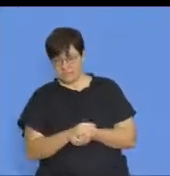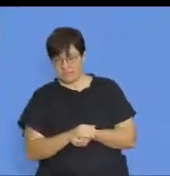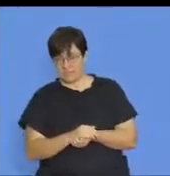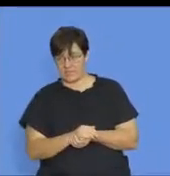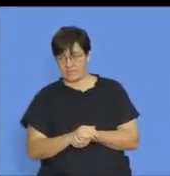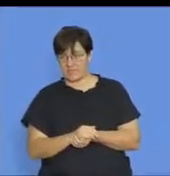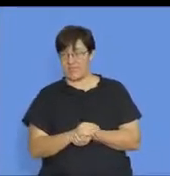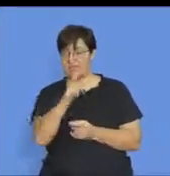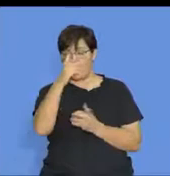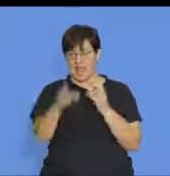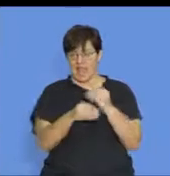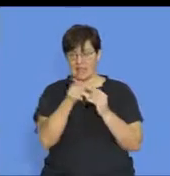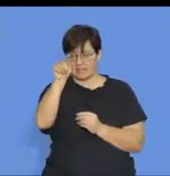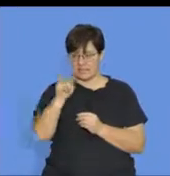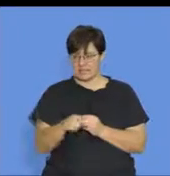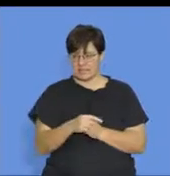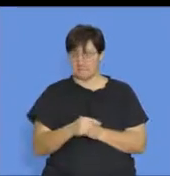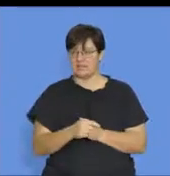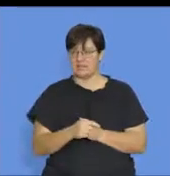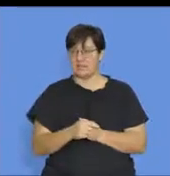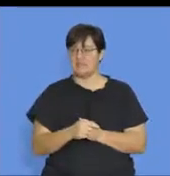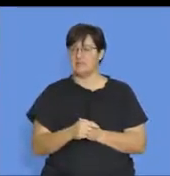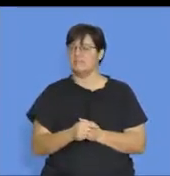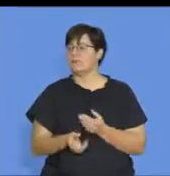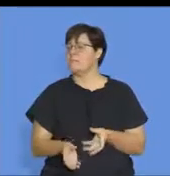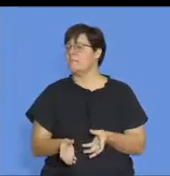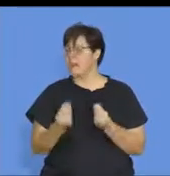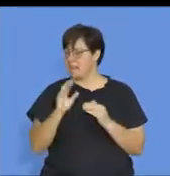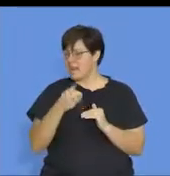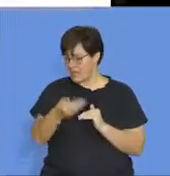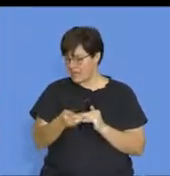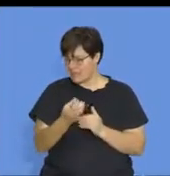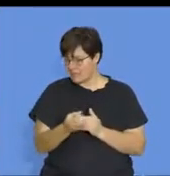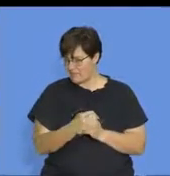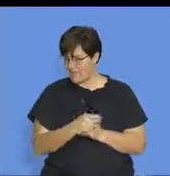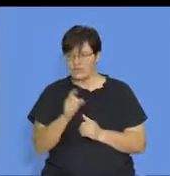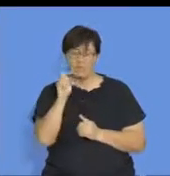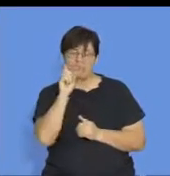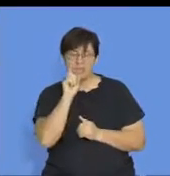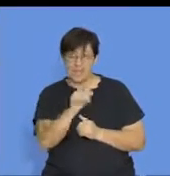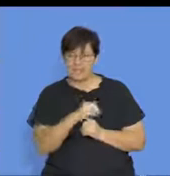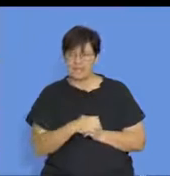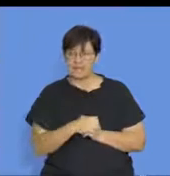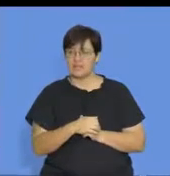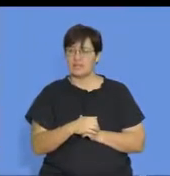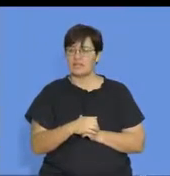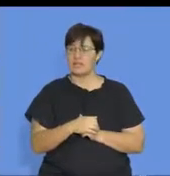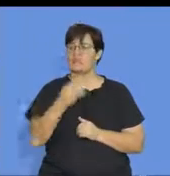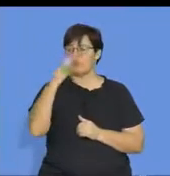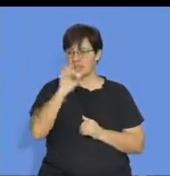add these two amounts, am I getting that remaining profit? So let's quickly double check that we are getting that. So